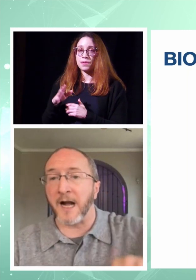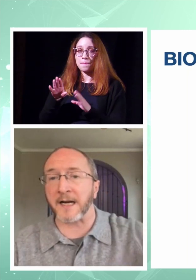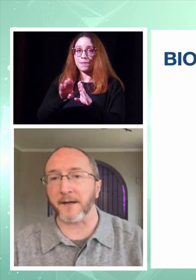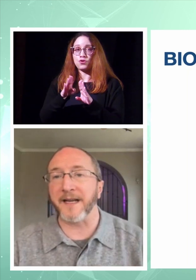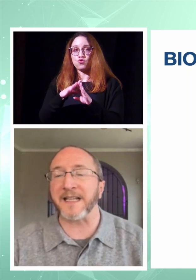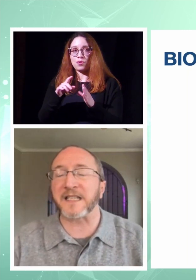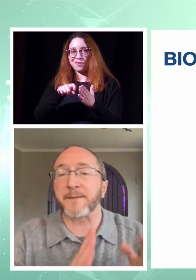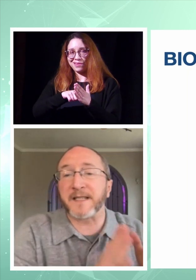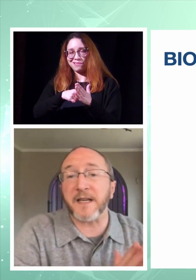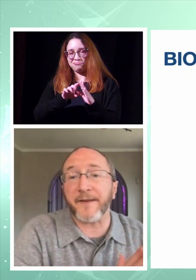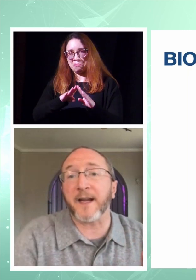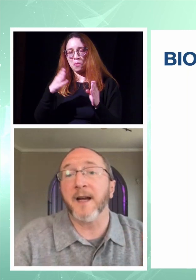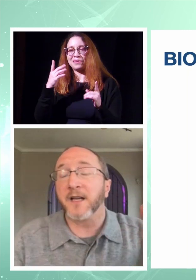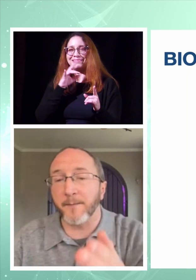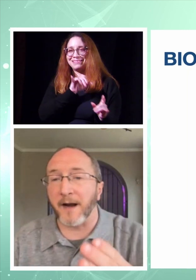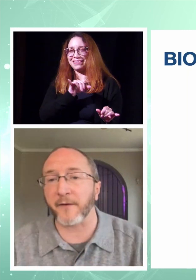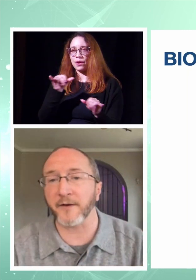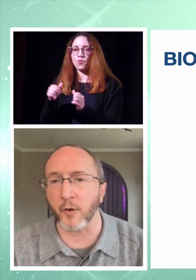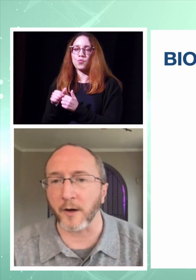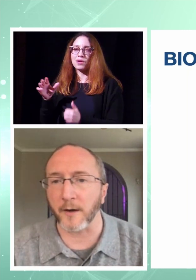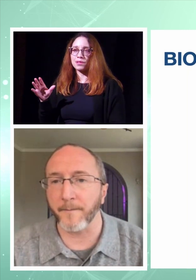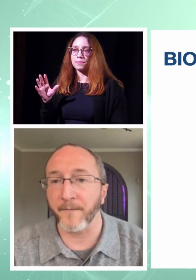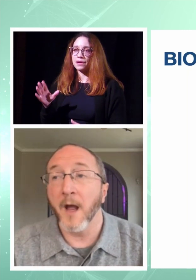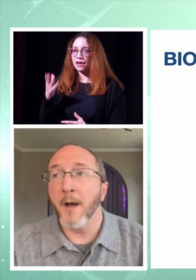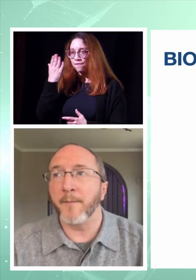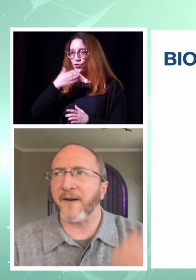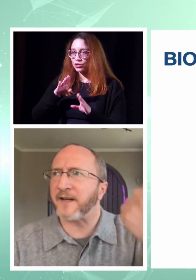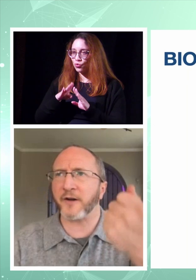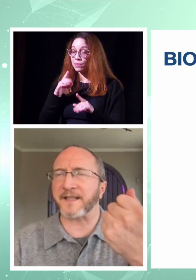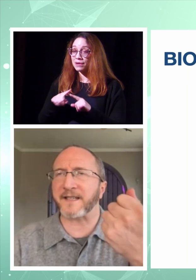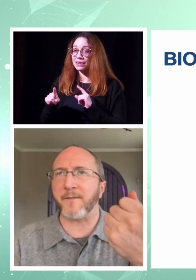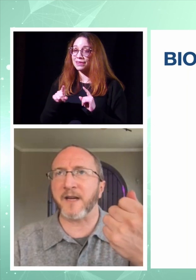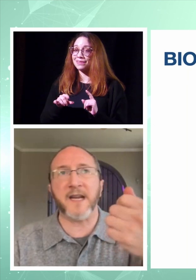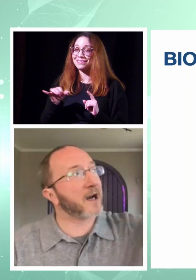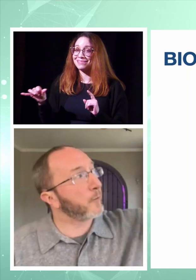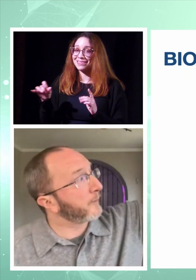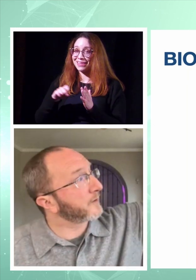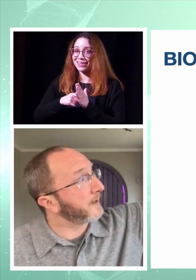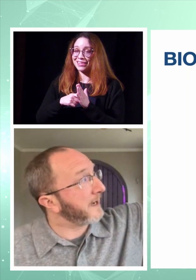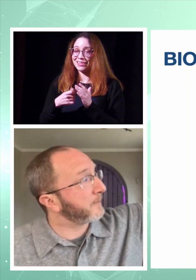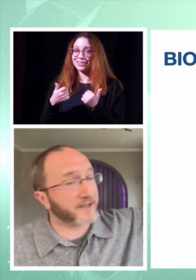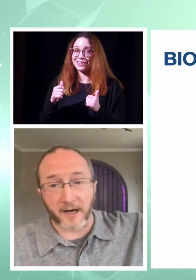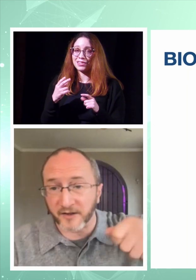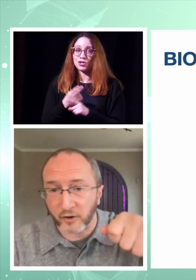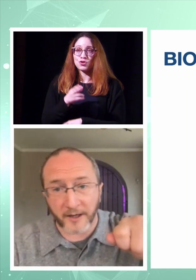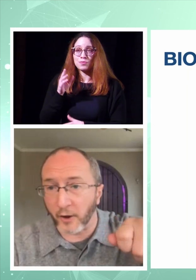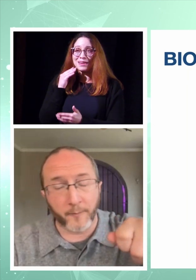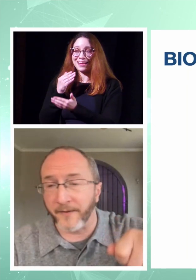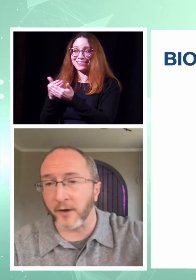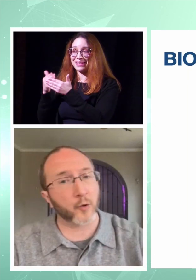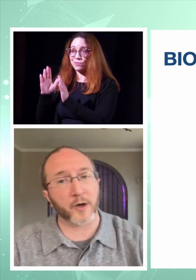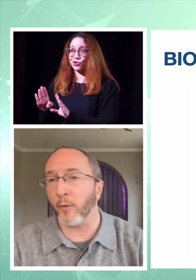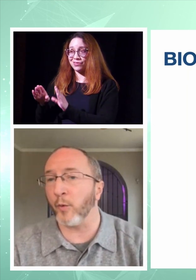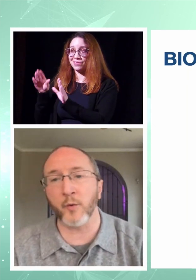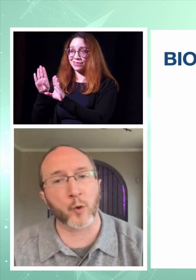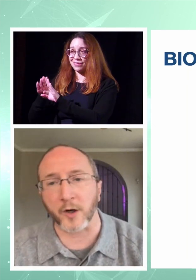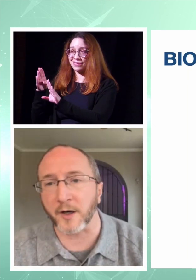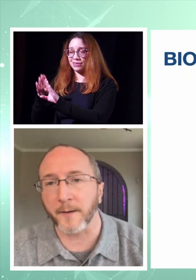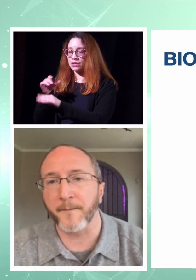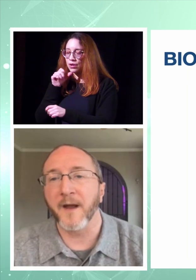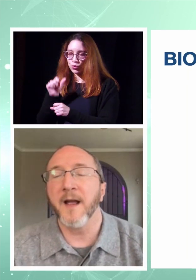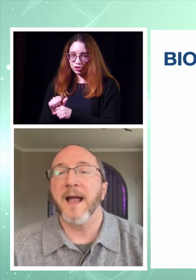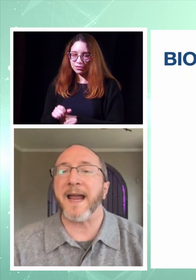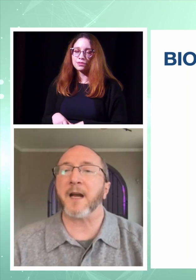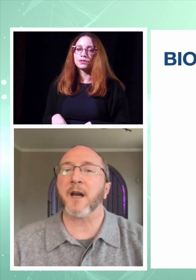it'll unlock it. It's specific to my front door. But if I took that same key and I went over to my neighbor's house and tried to open their door, it wouldn't